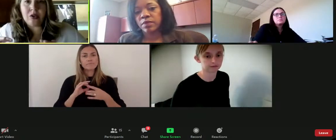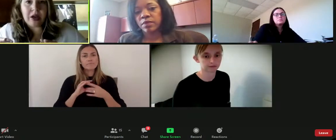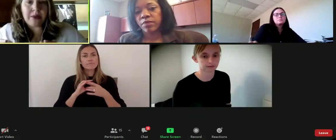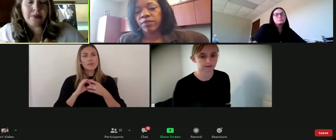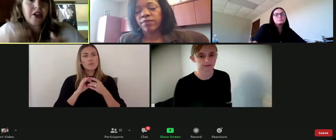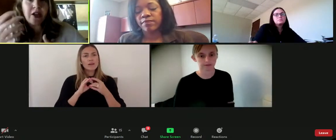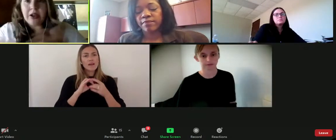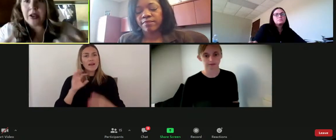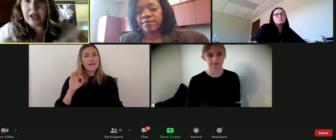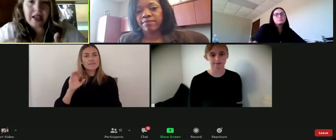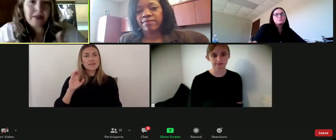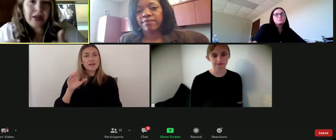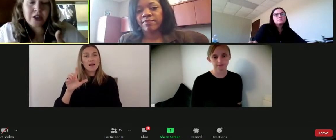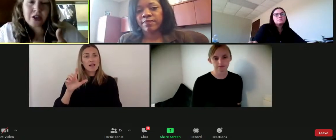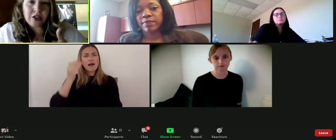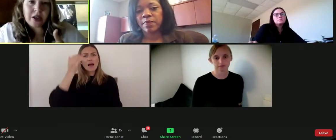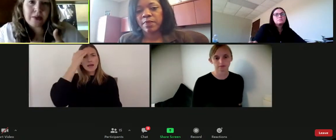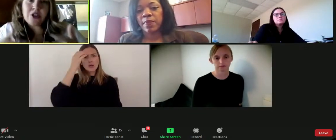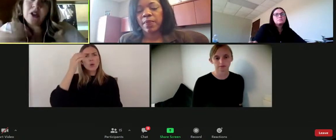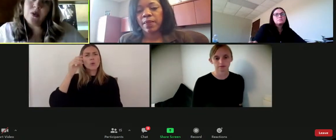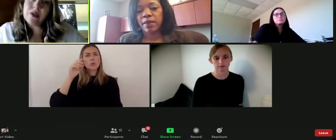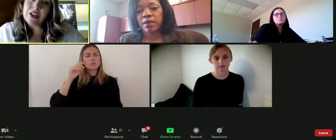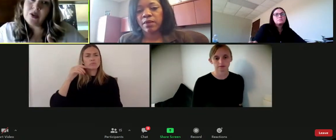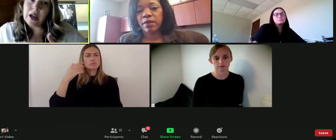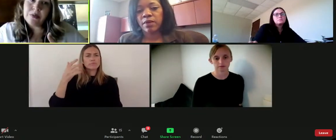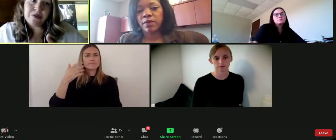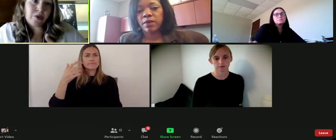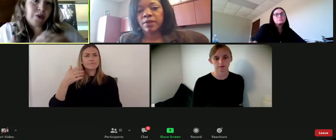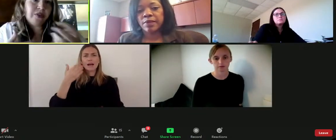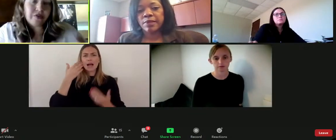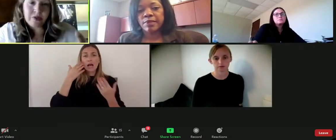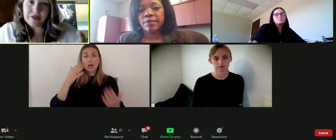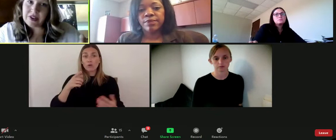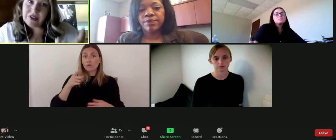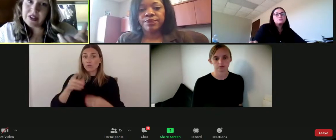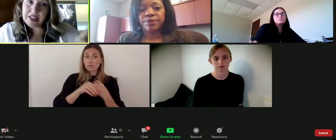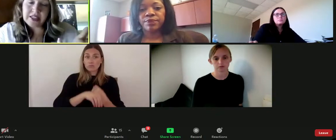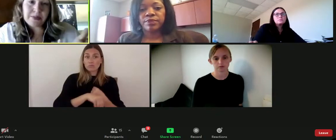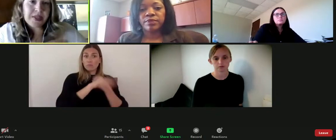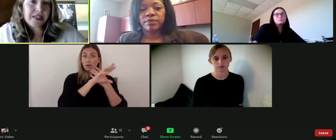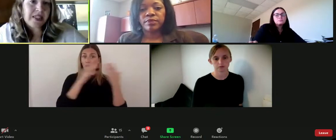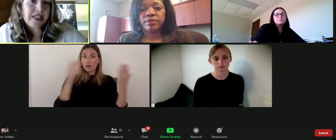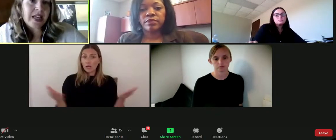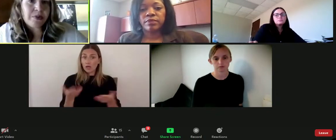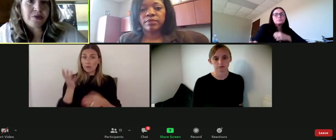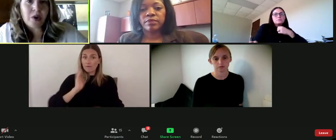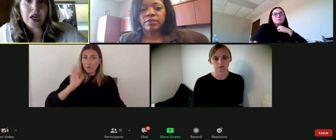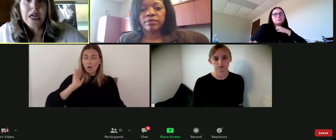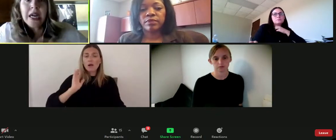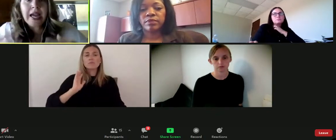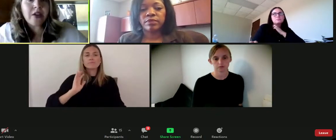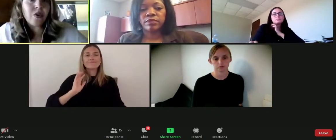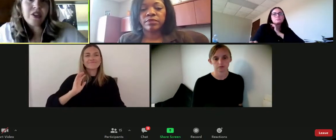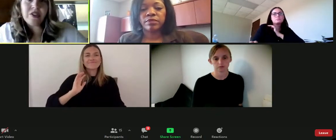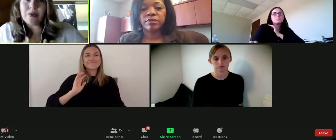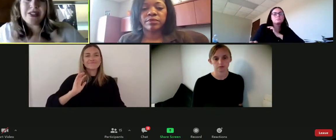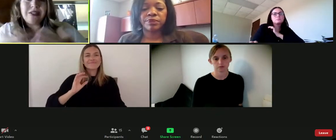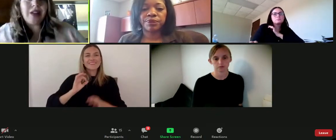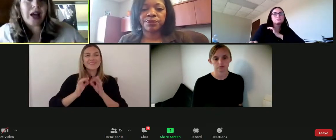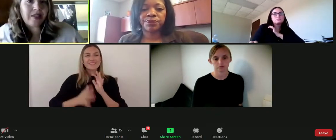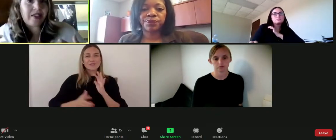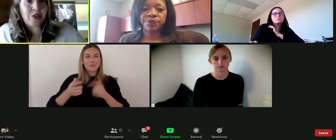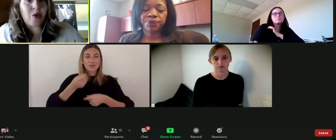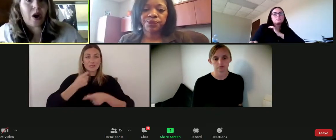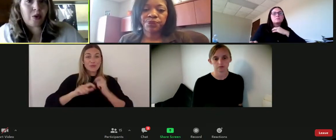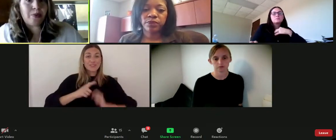SEL, and I know, Carrie, I'm not sure that we've had you on before. We've definitely had DPSCD on before. I know